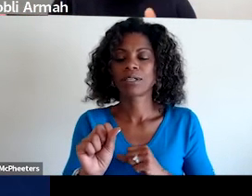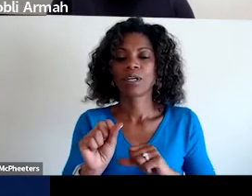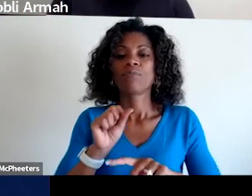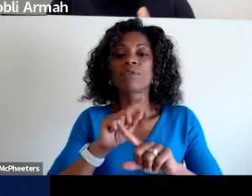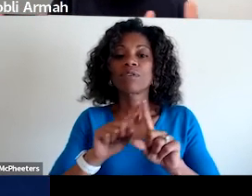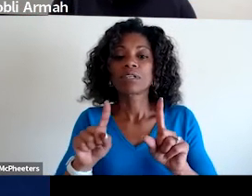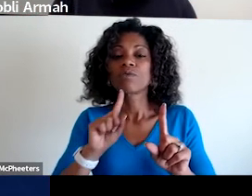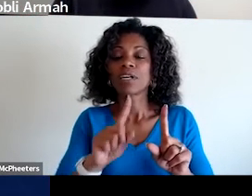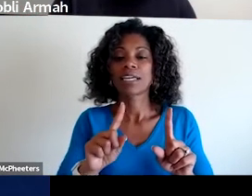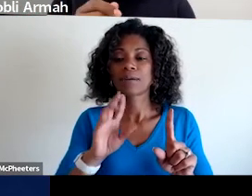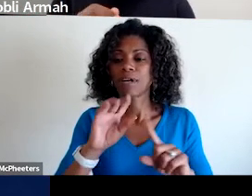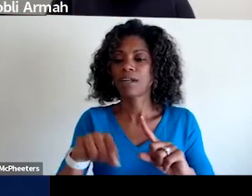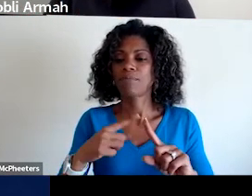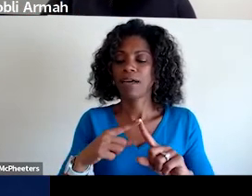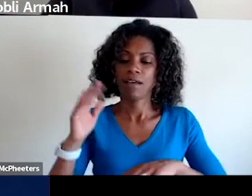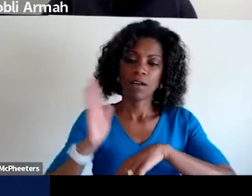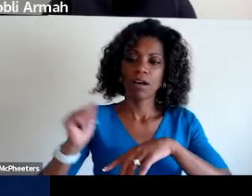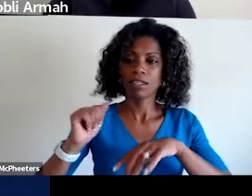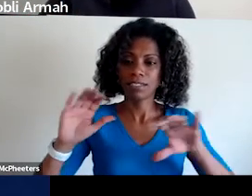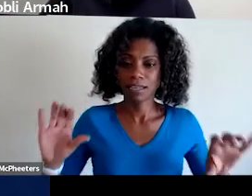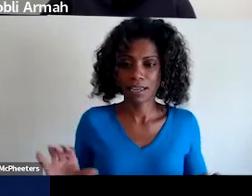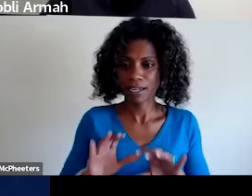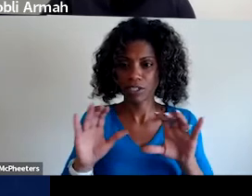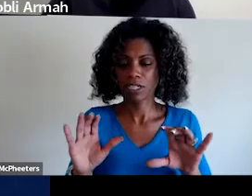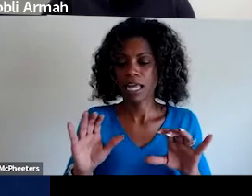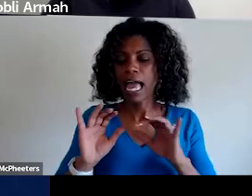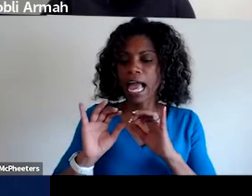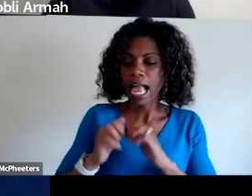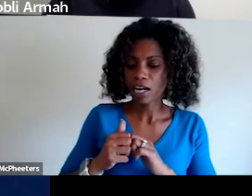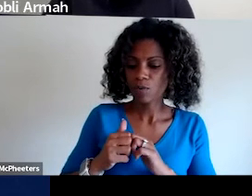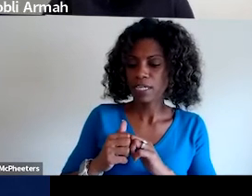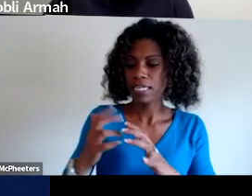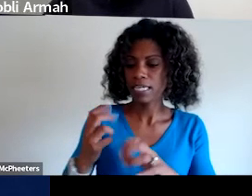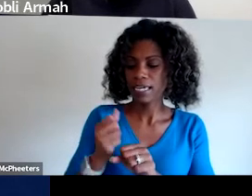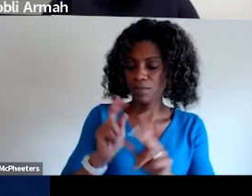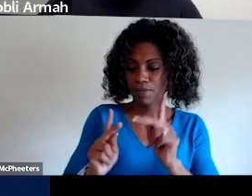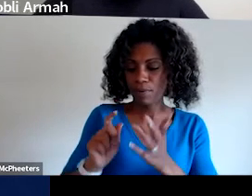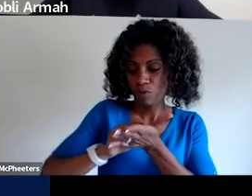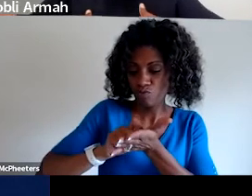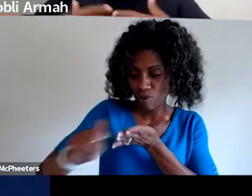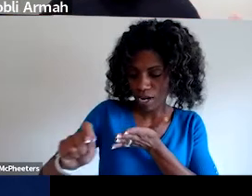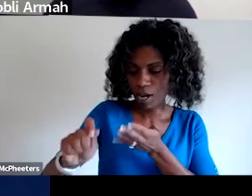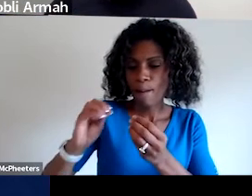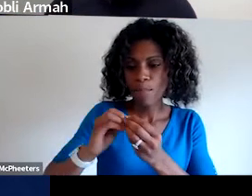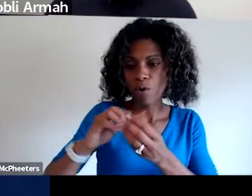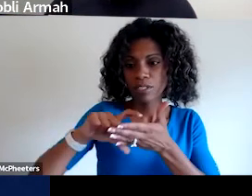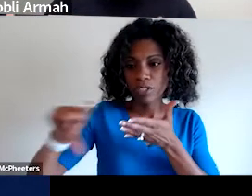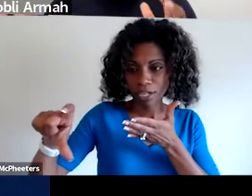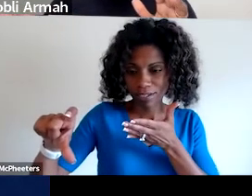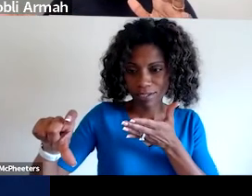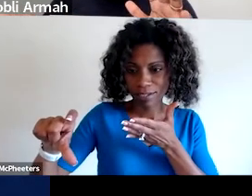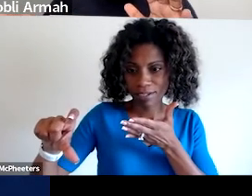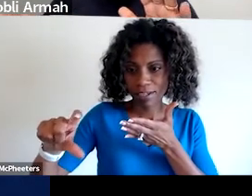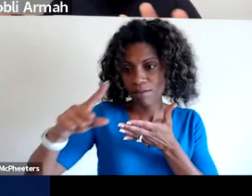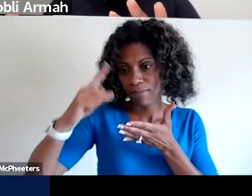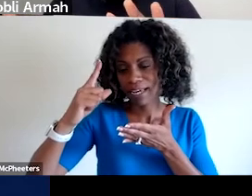action? My goal is to get someone to write more checks to Black, Brown, Indigenous, and groups of color. Like that is my goal as a company.